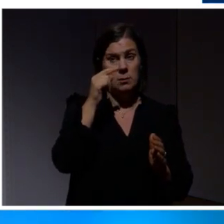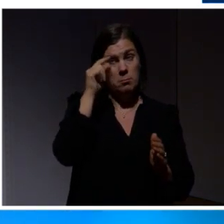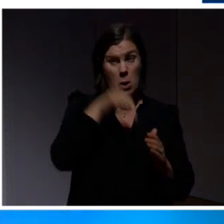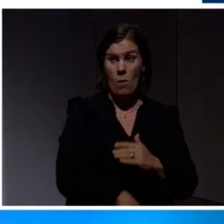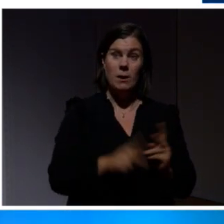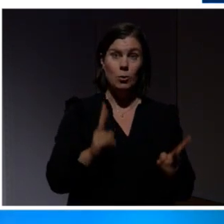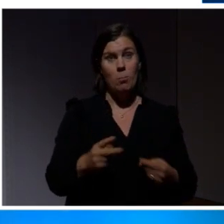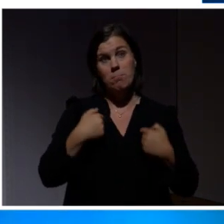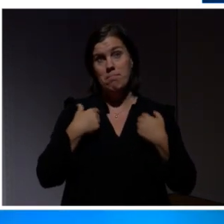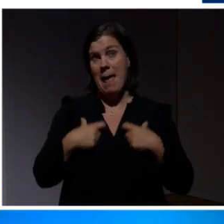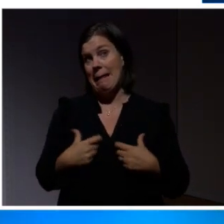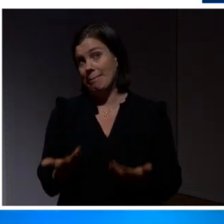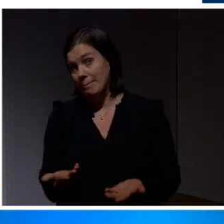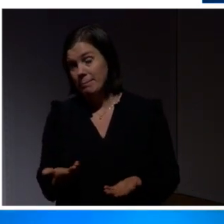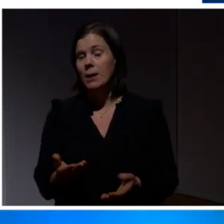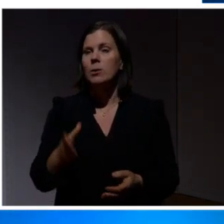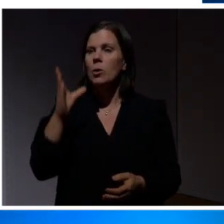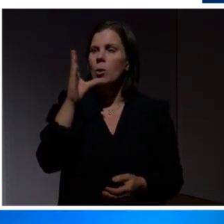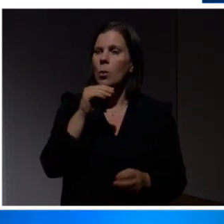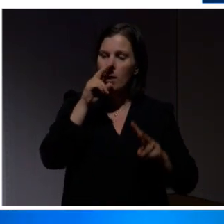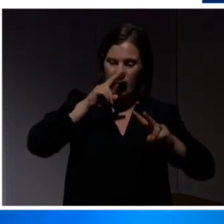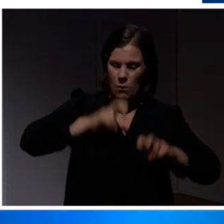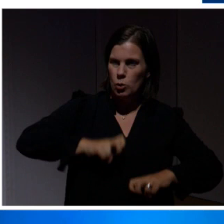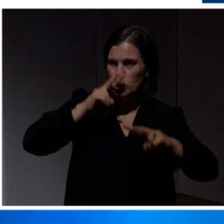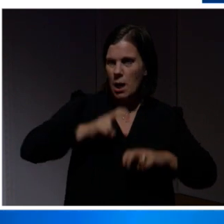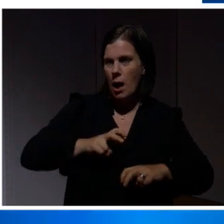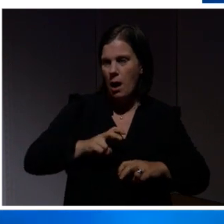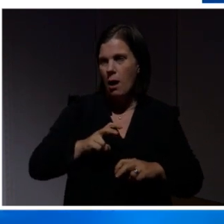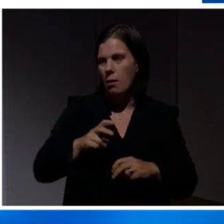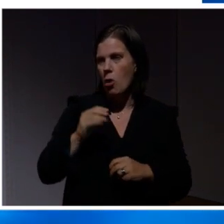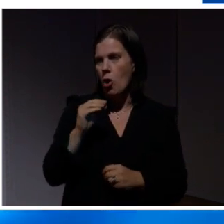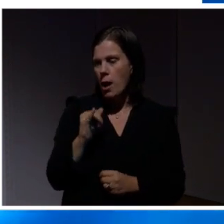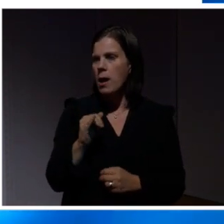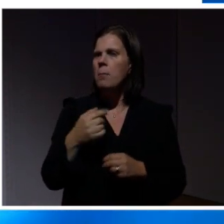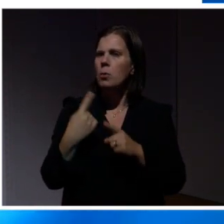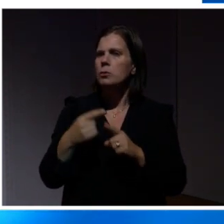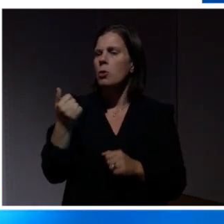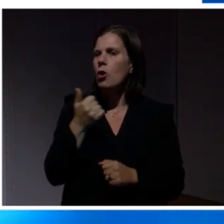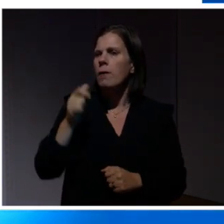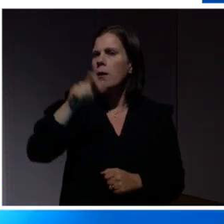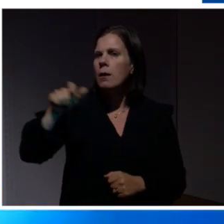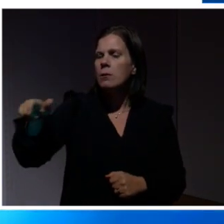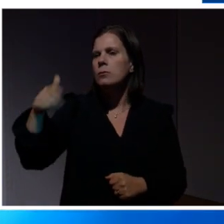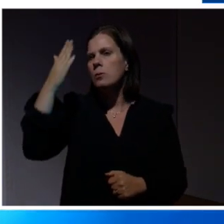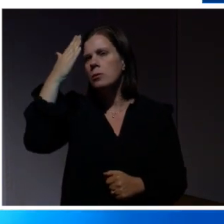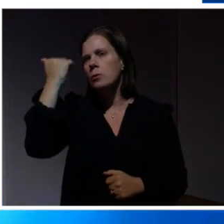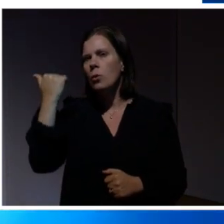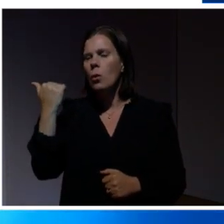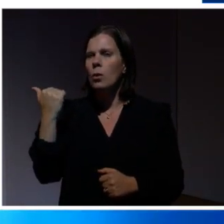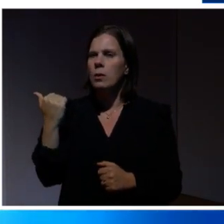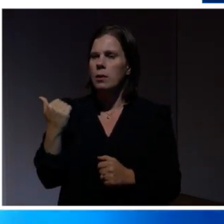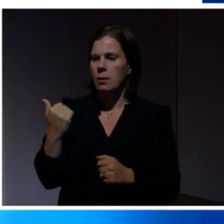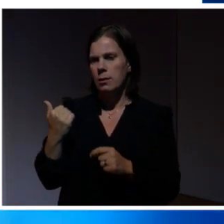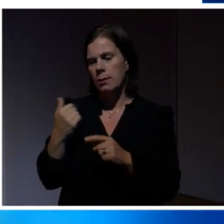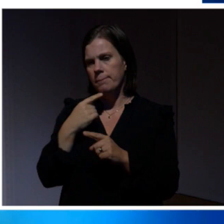myself, to conduct fundamental research on AI. You need people who know how to apply AI. That means